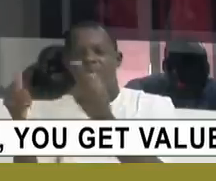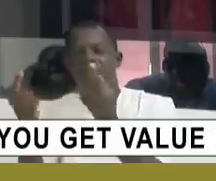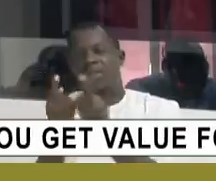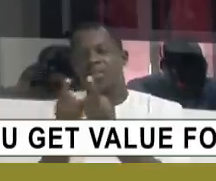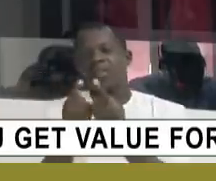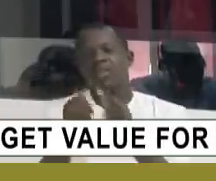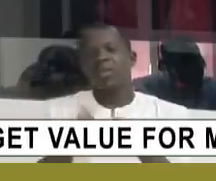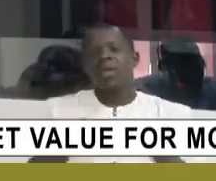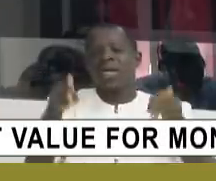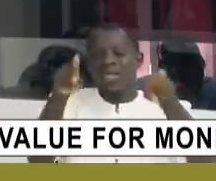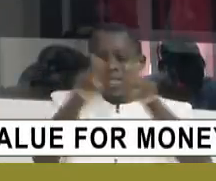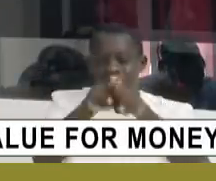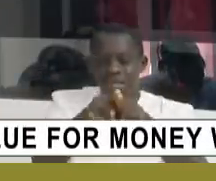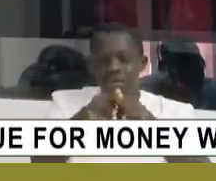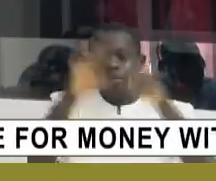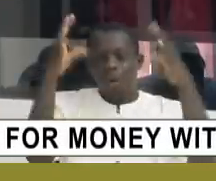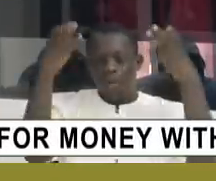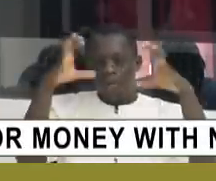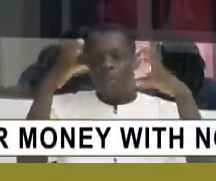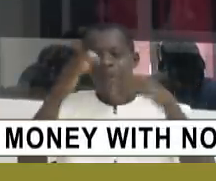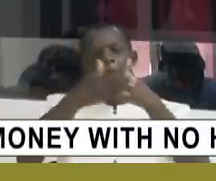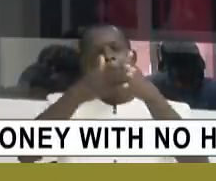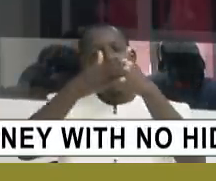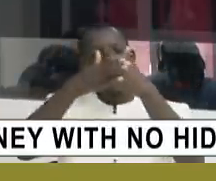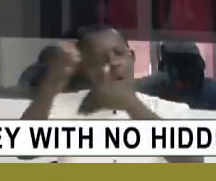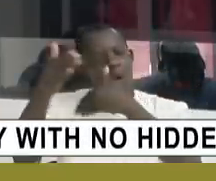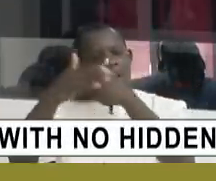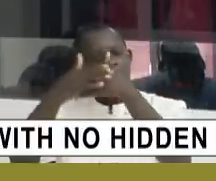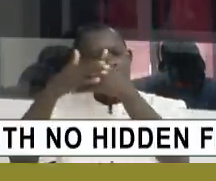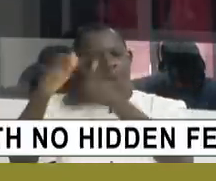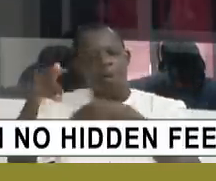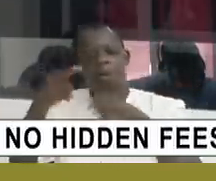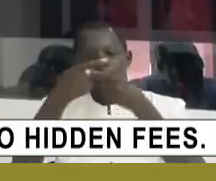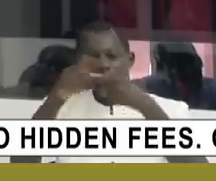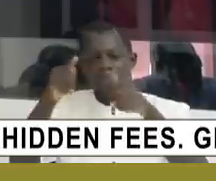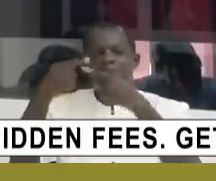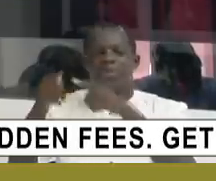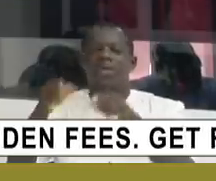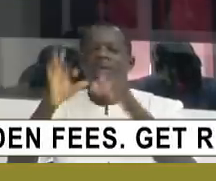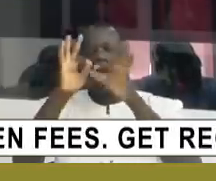event, but so many different narrations.